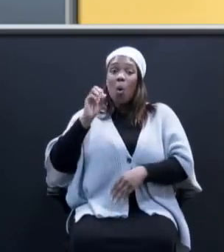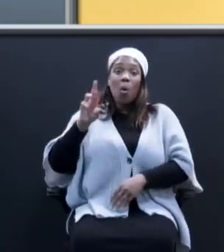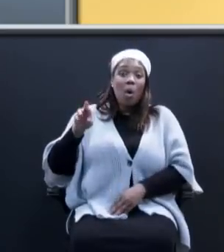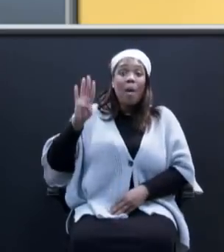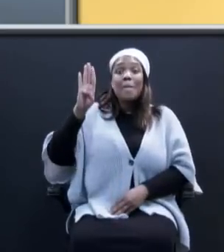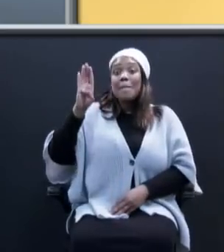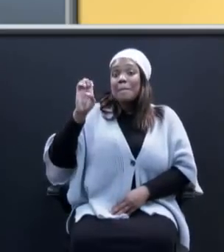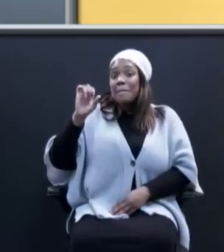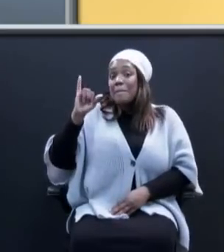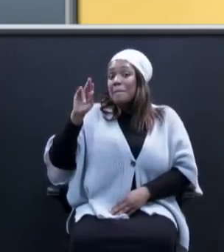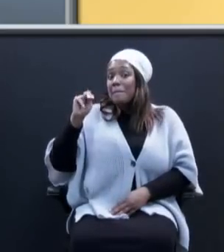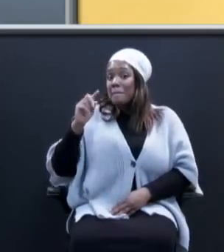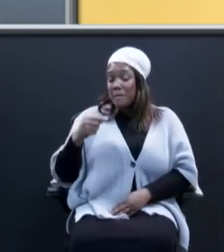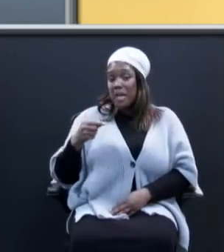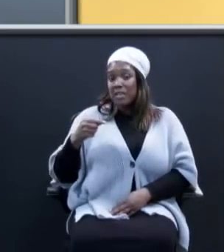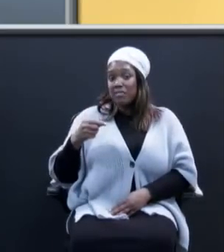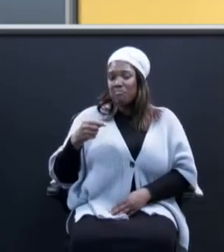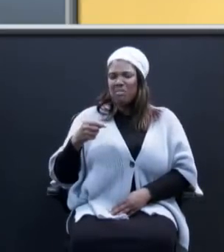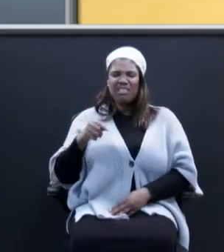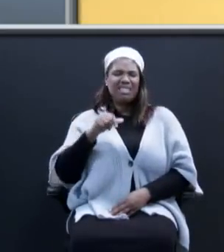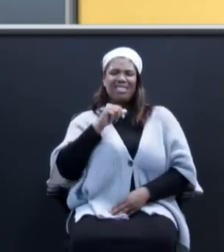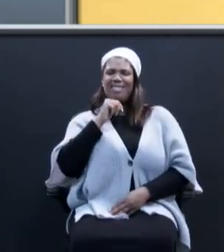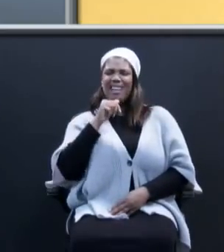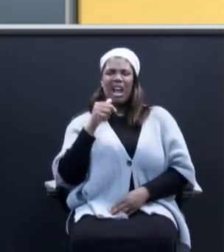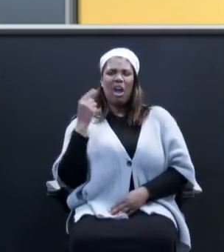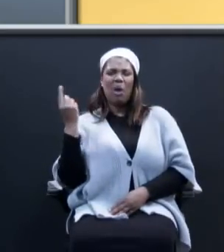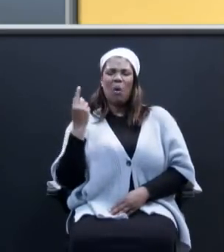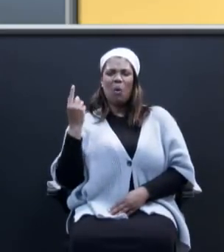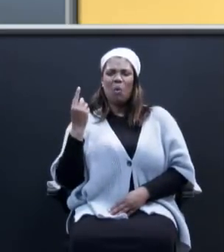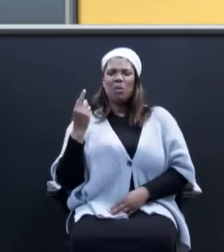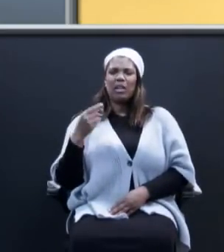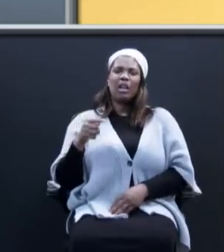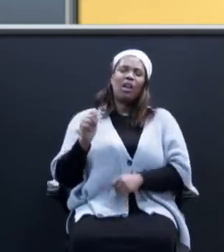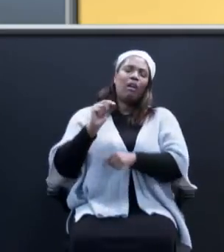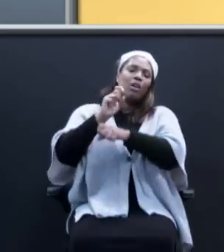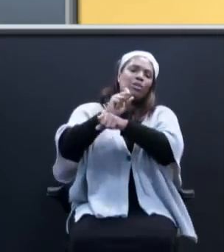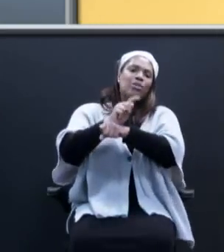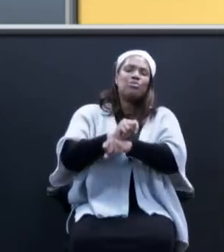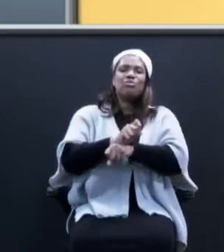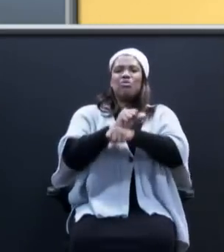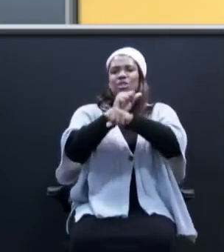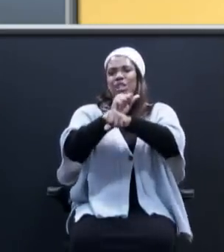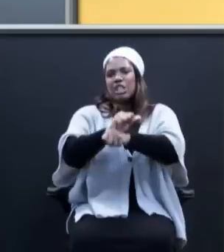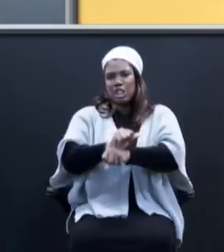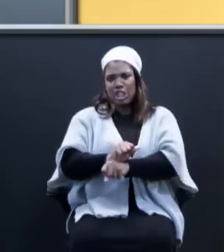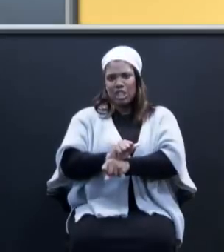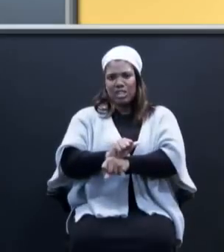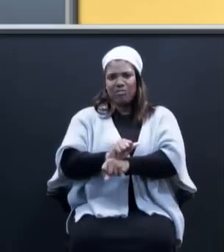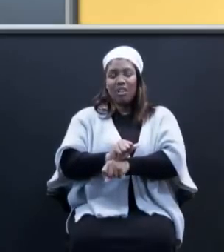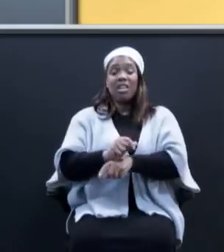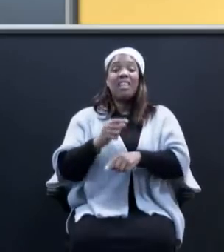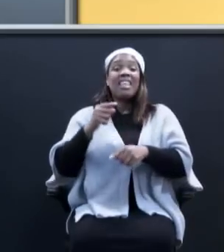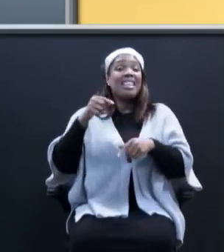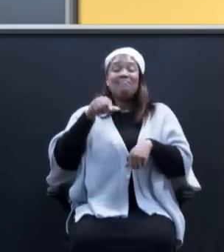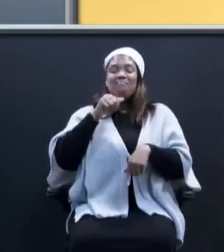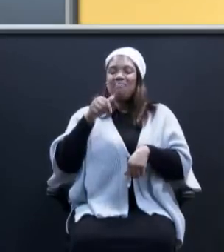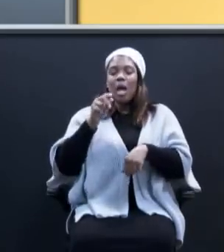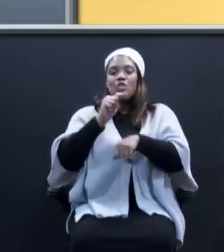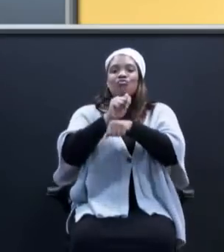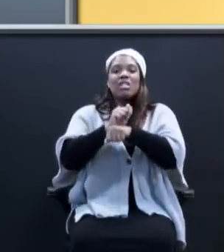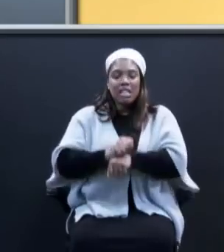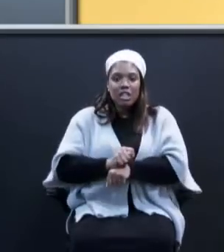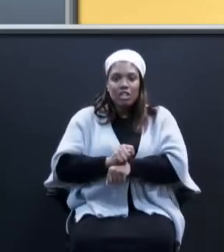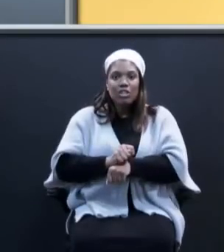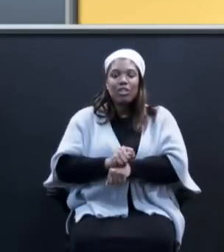thing for us to go through ritual. Most people keeping feasts, they're going through rituals.